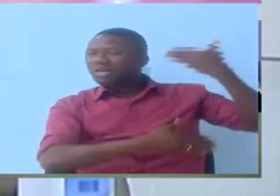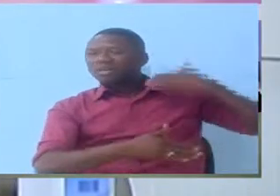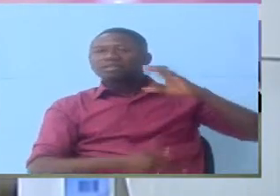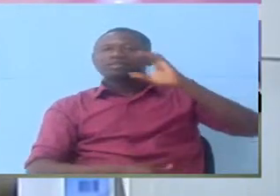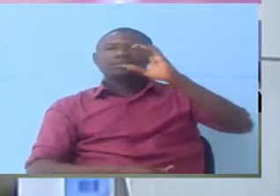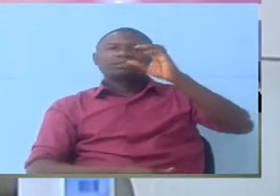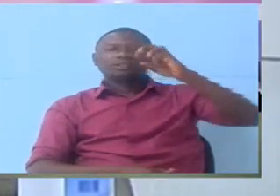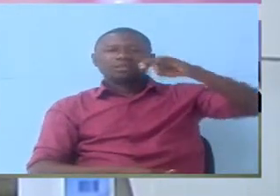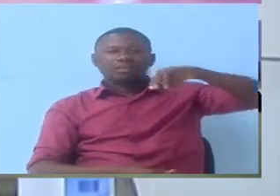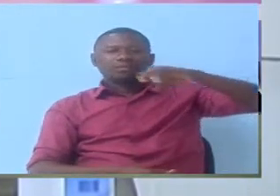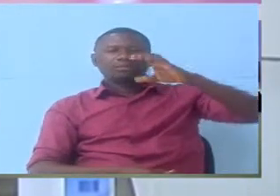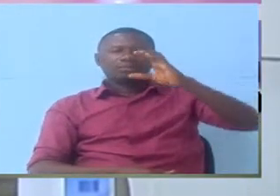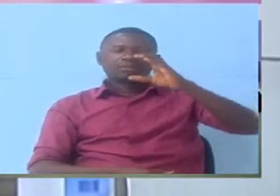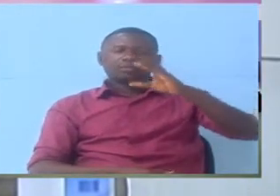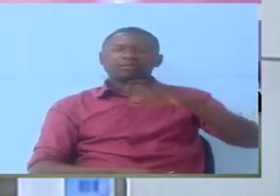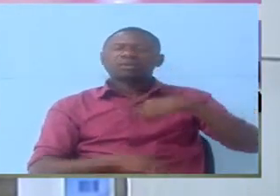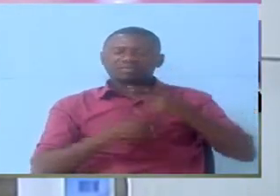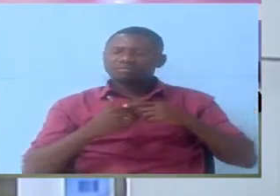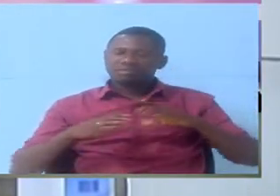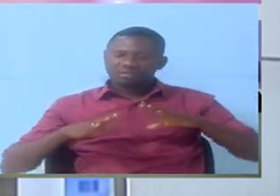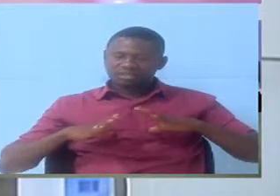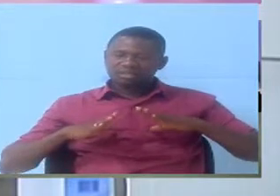So I started to prepare my handing